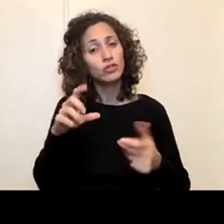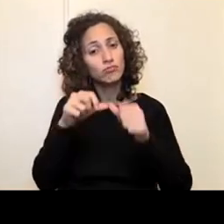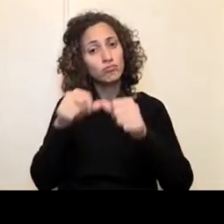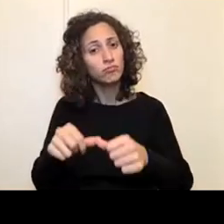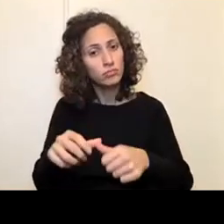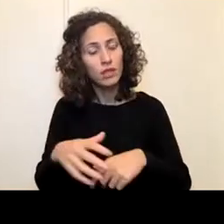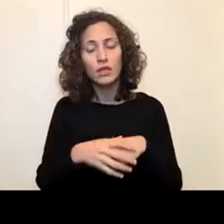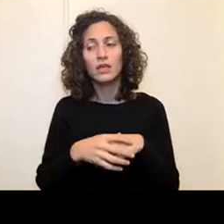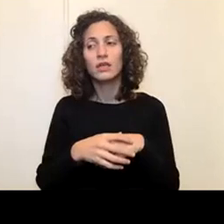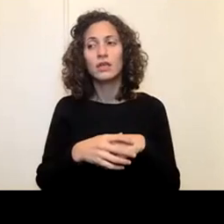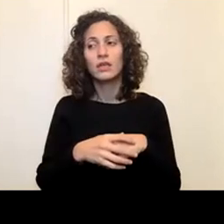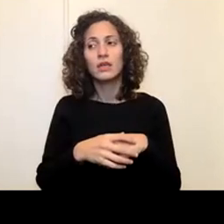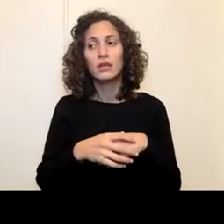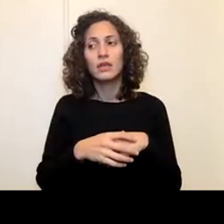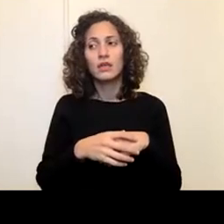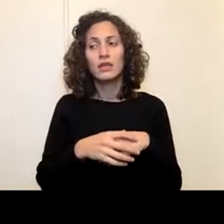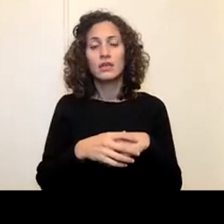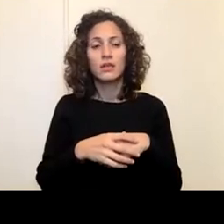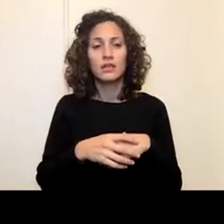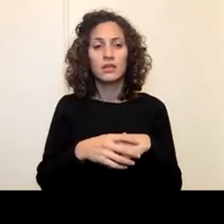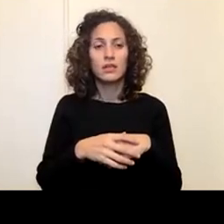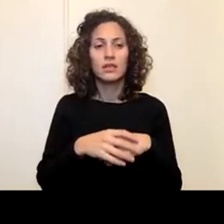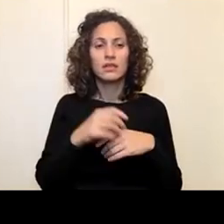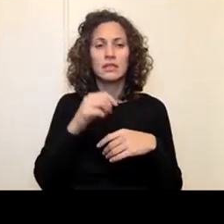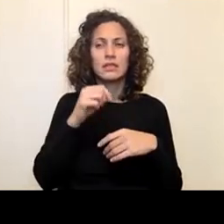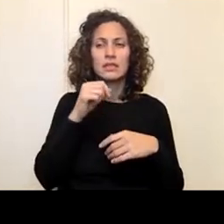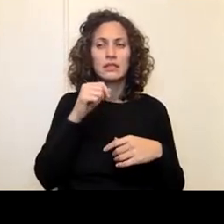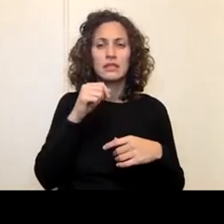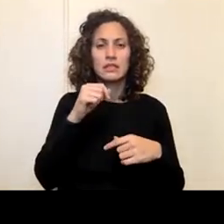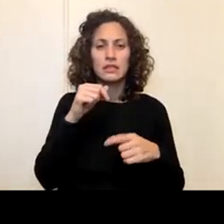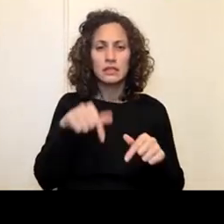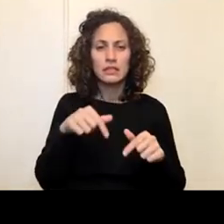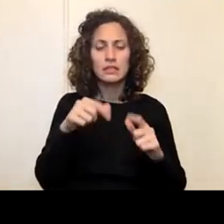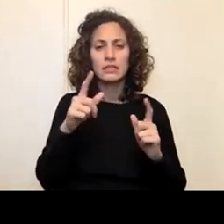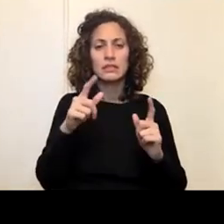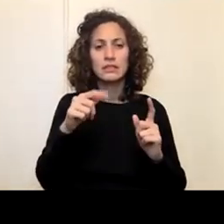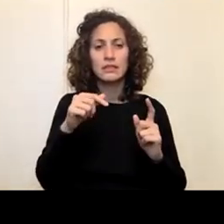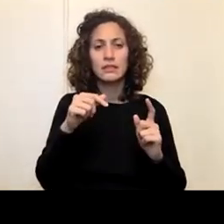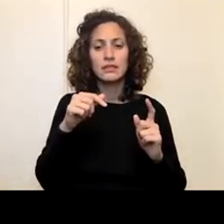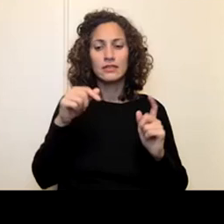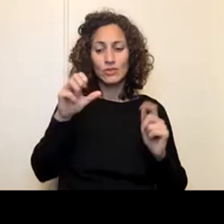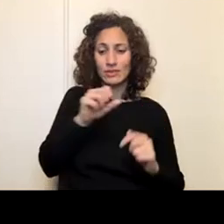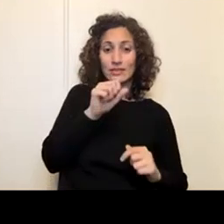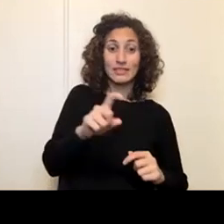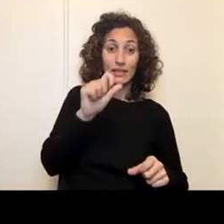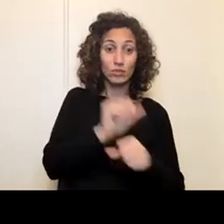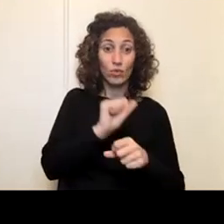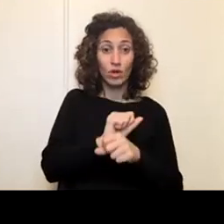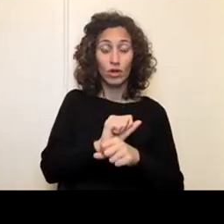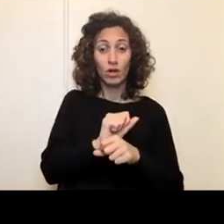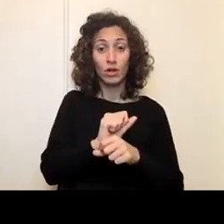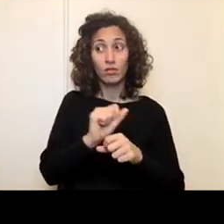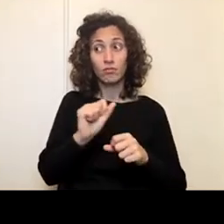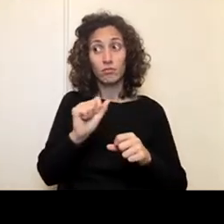not a sex work and disability. It's not new. It's just not something that, you